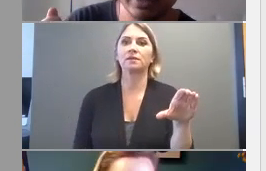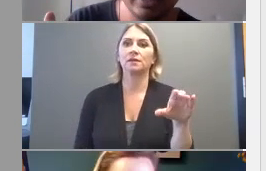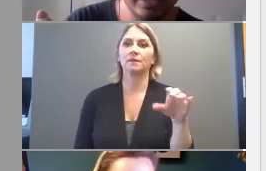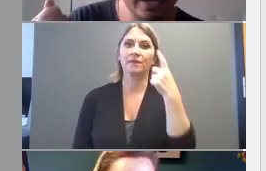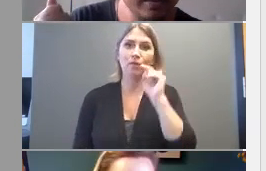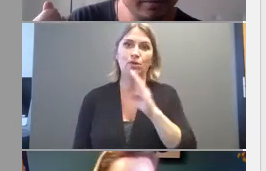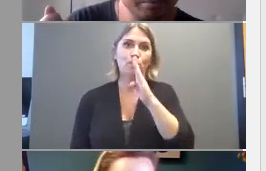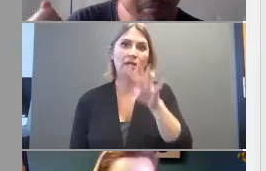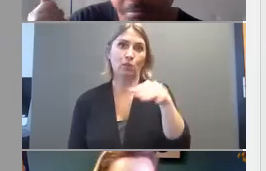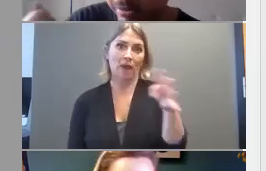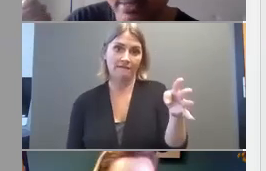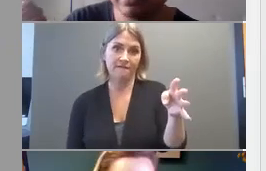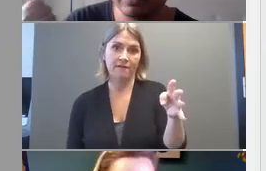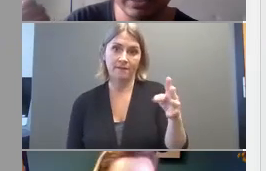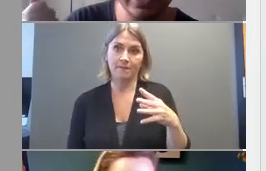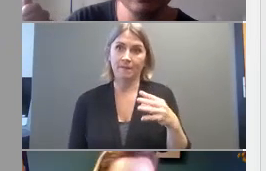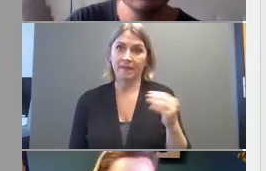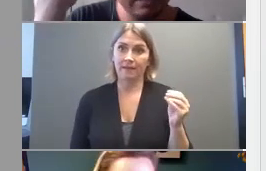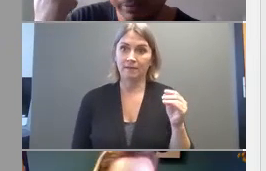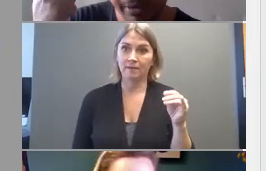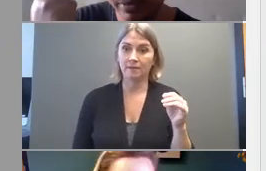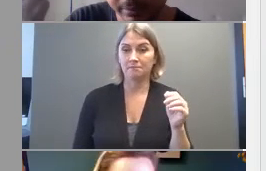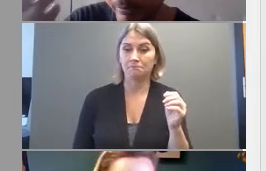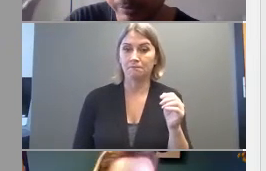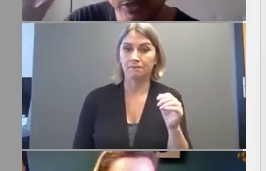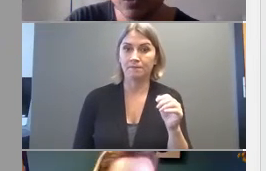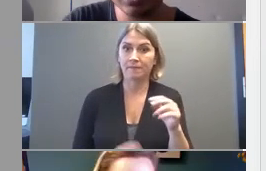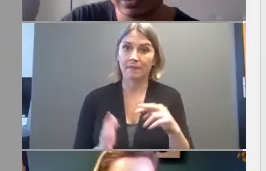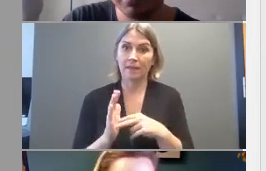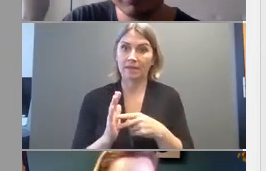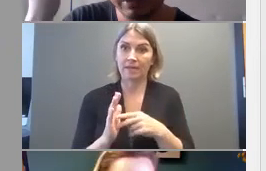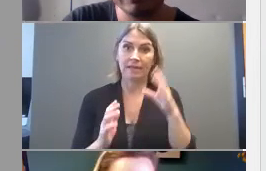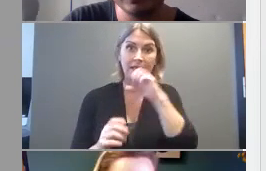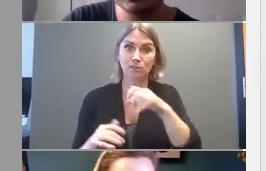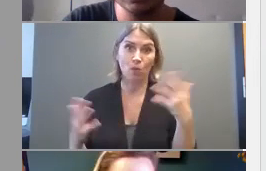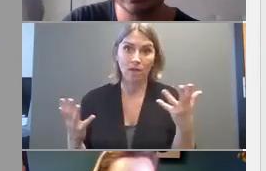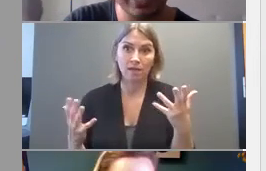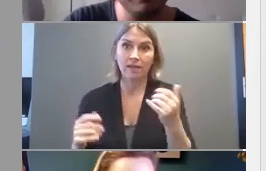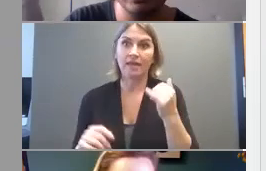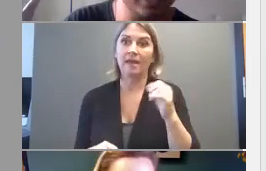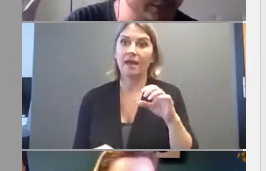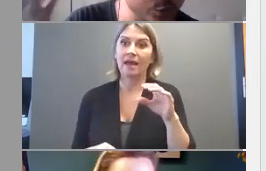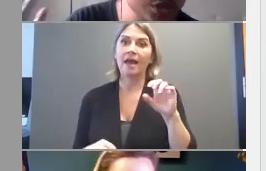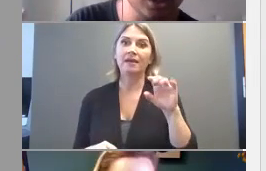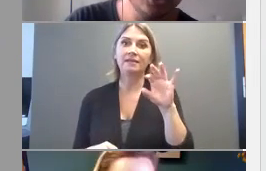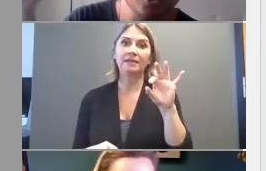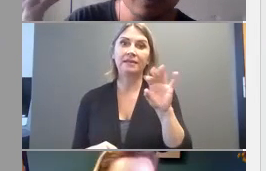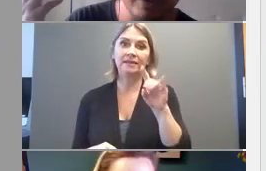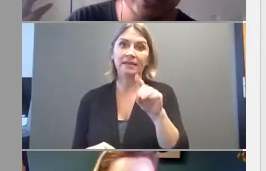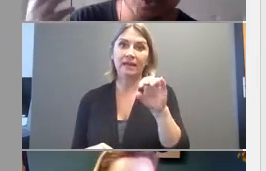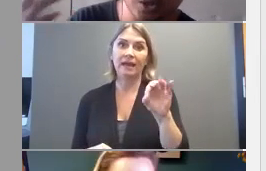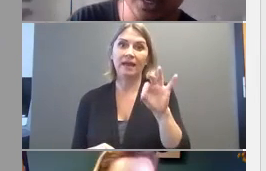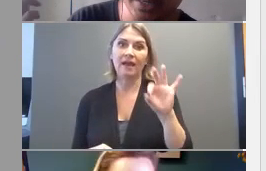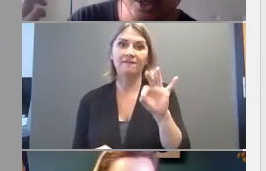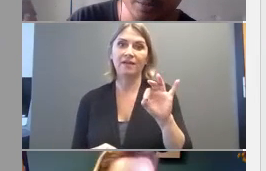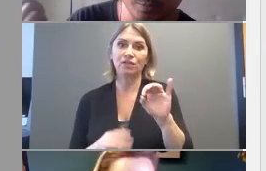graph. And guess again, guess what? Depth first search can be used to